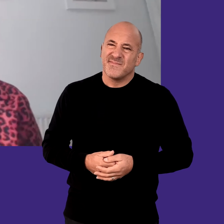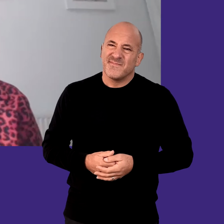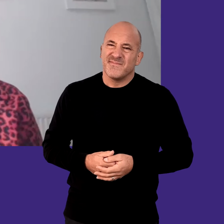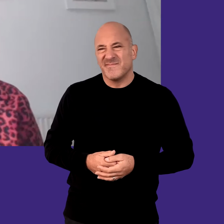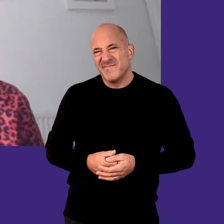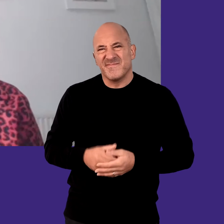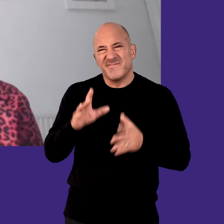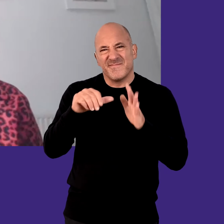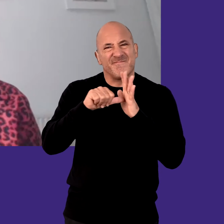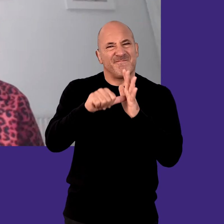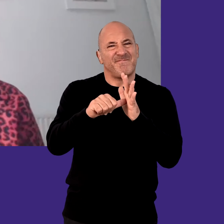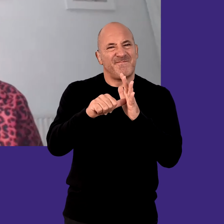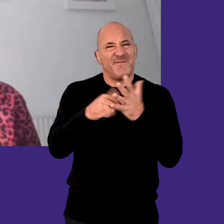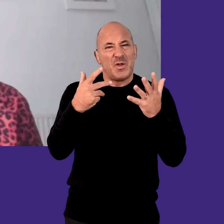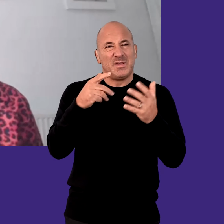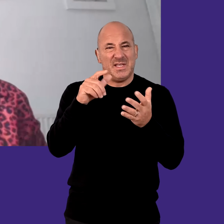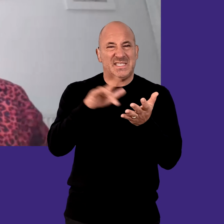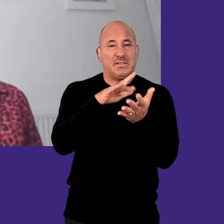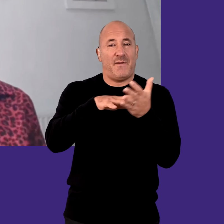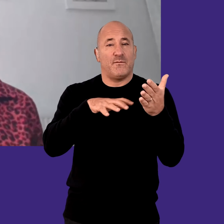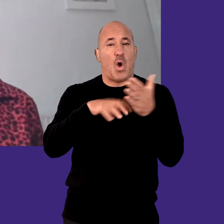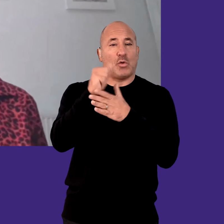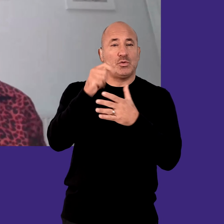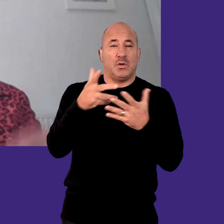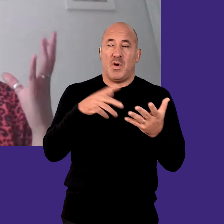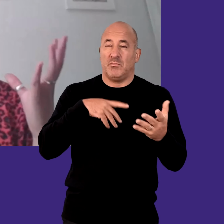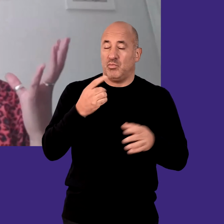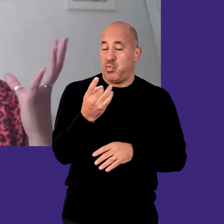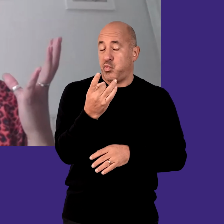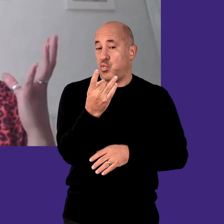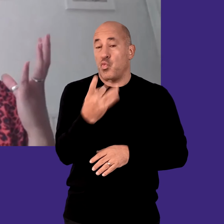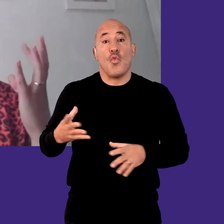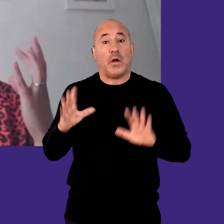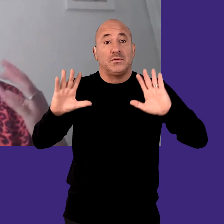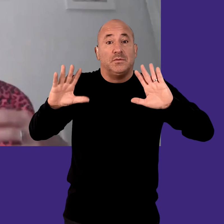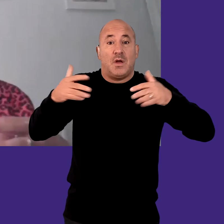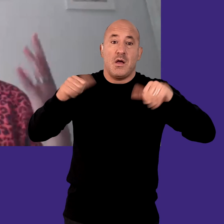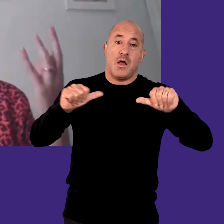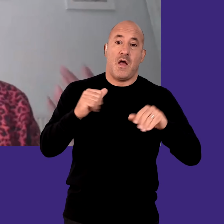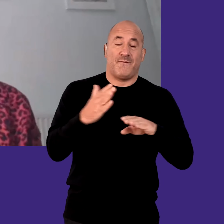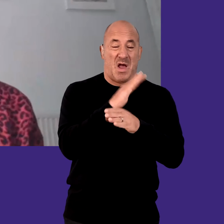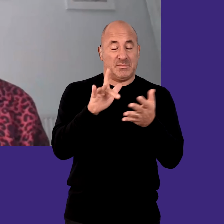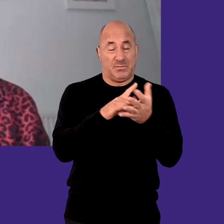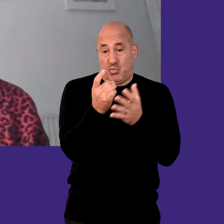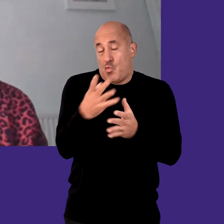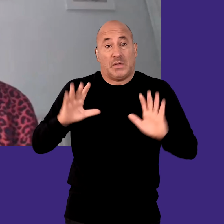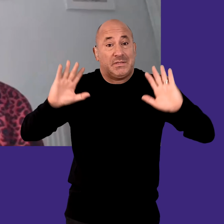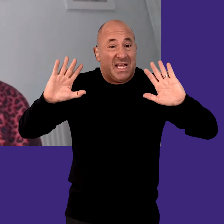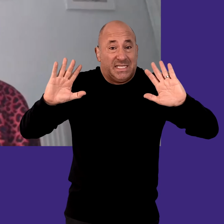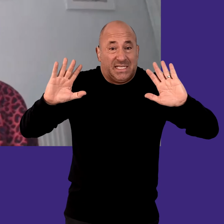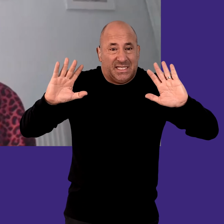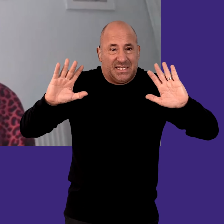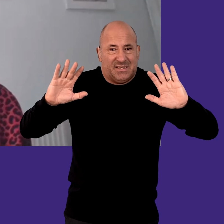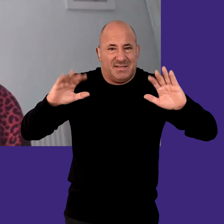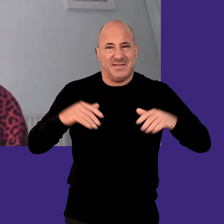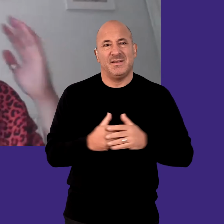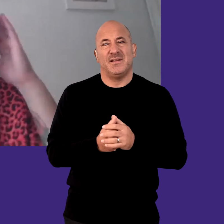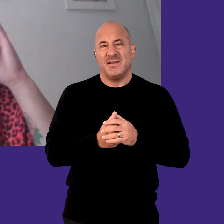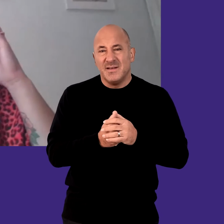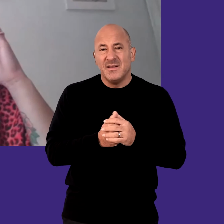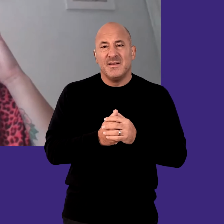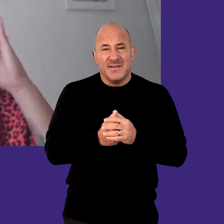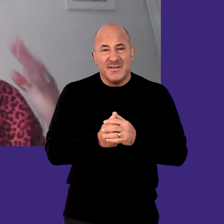Yeah, I mean it's difficult because obviously City Culture was such a, you know, it's a once in a lifetime opportunity